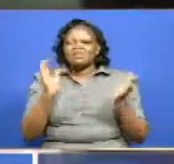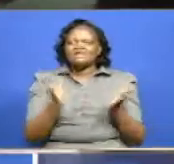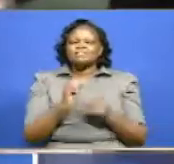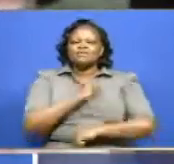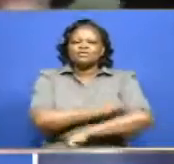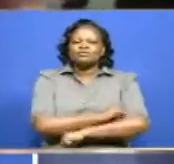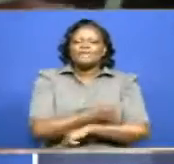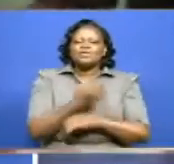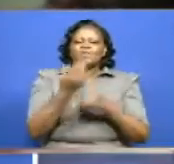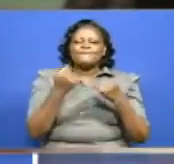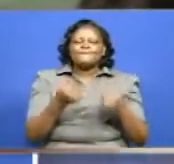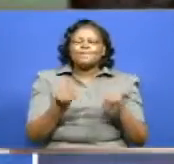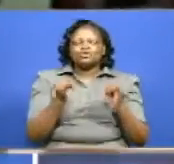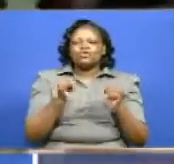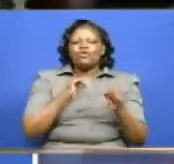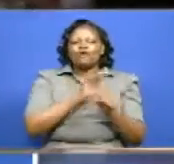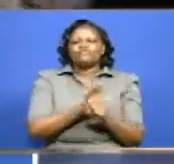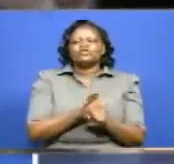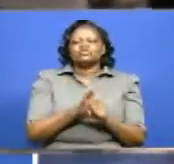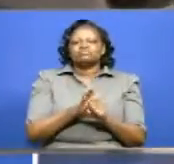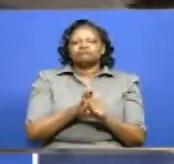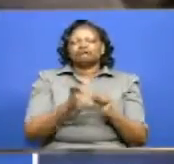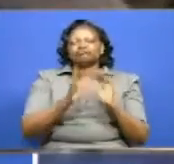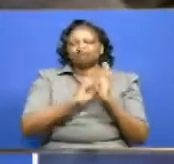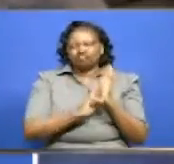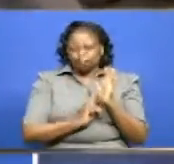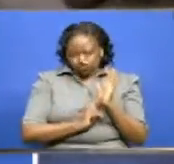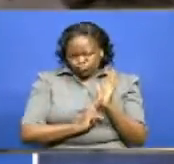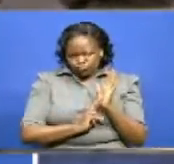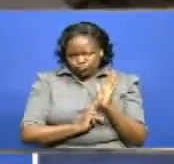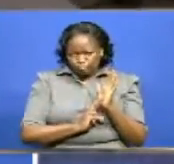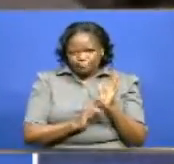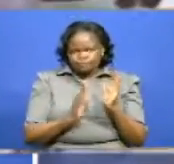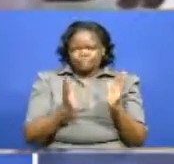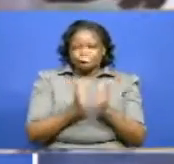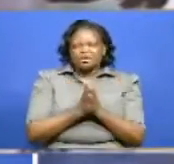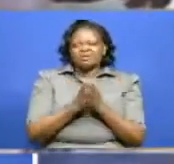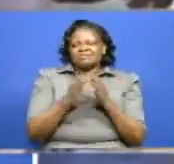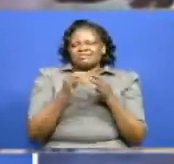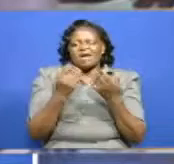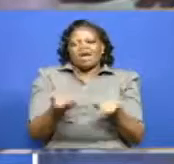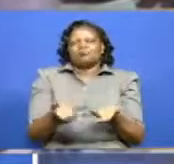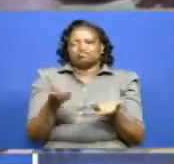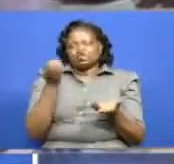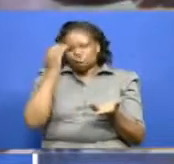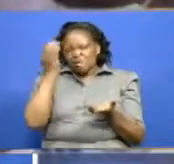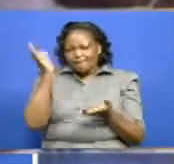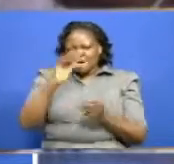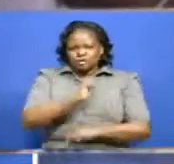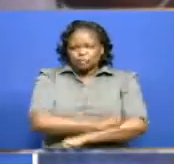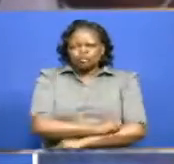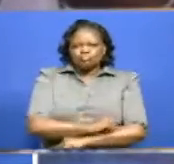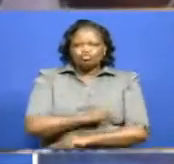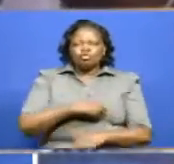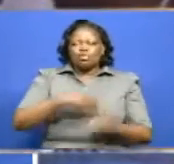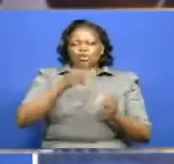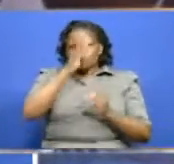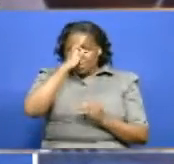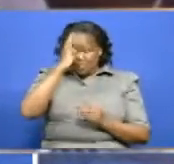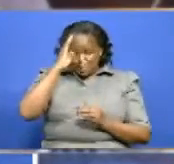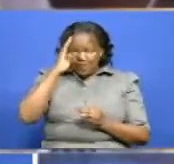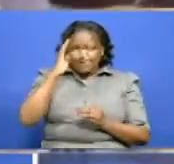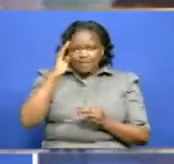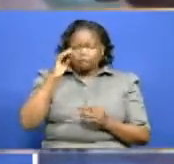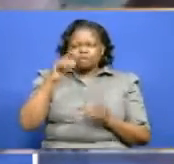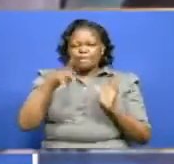to the implementation of the COVID-19 safety protocols and learners' turnout. It was while at Bungoma DEB Primary School